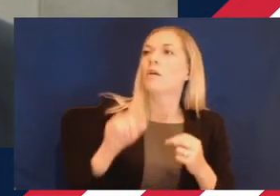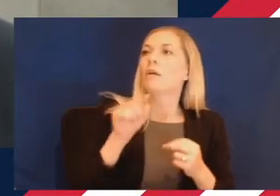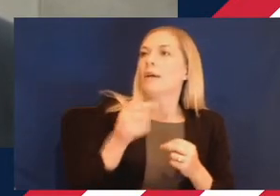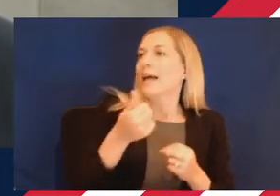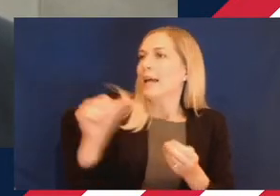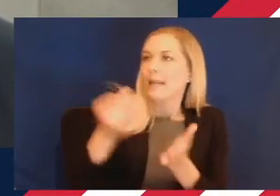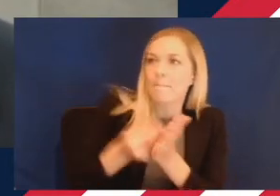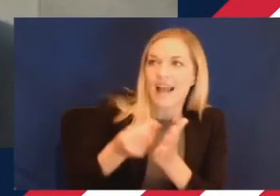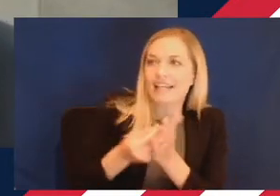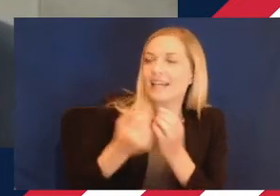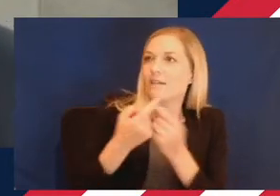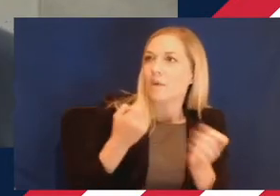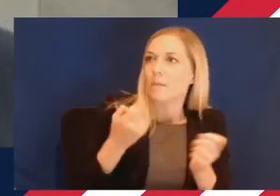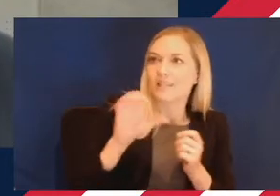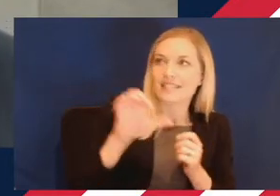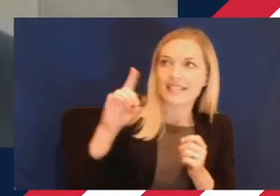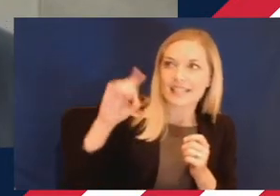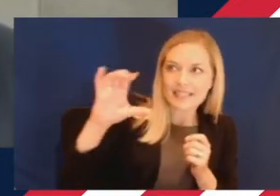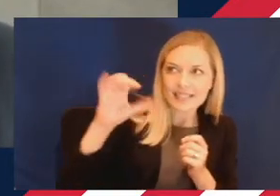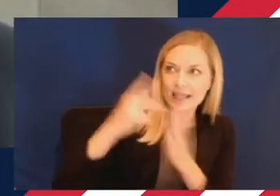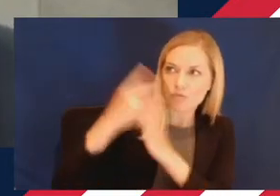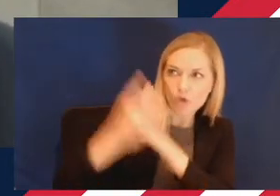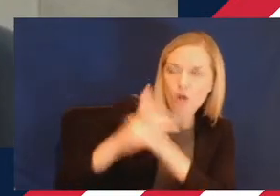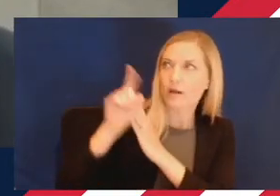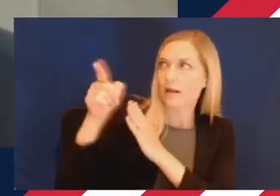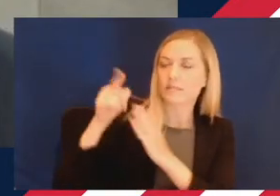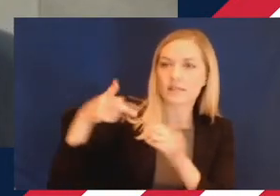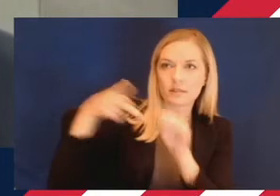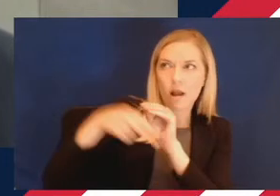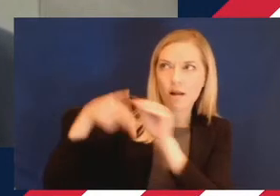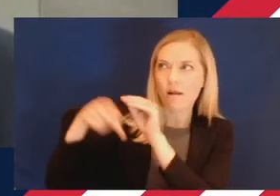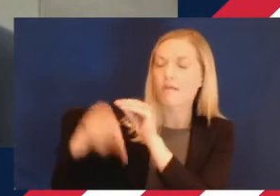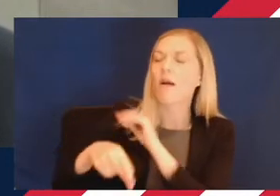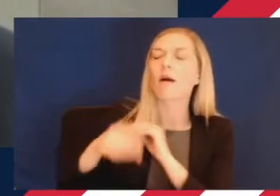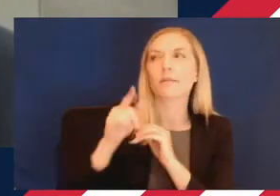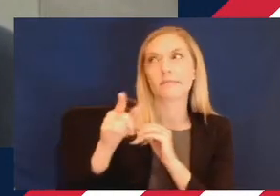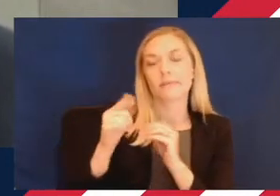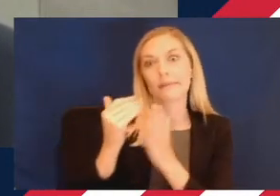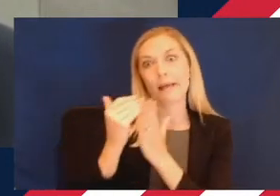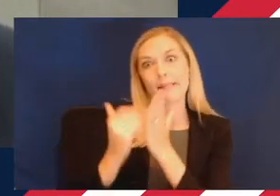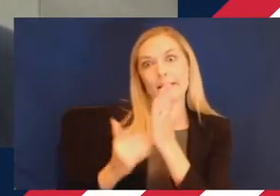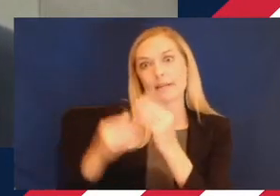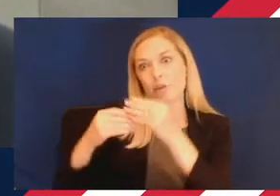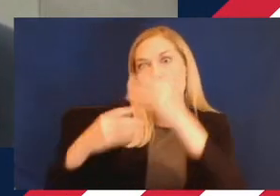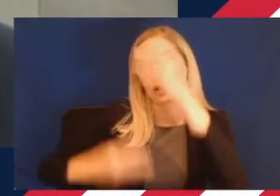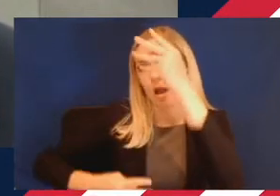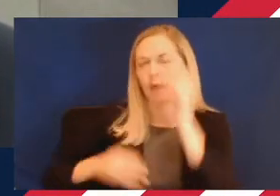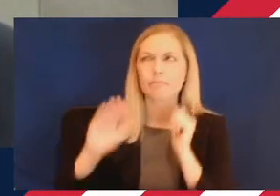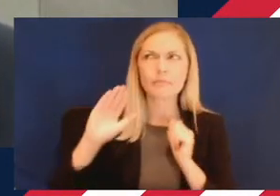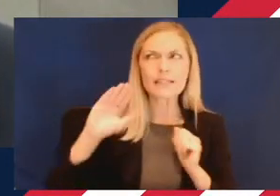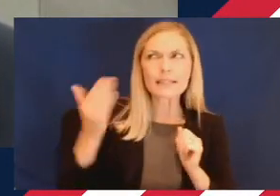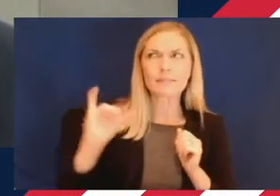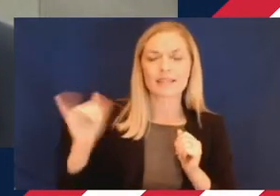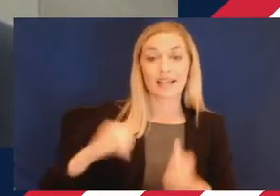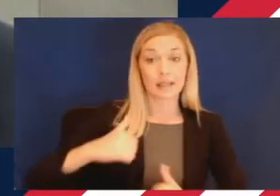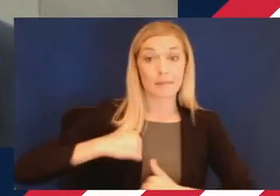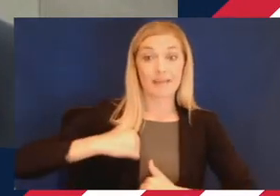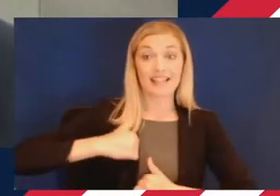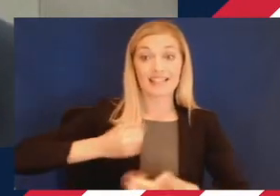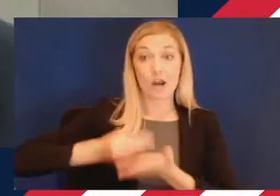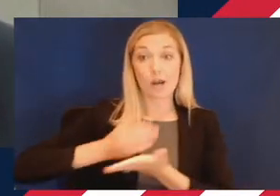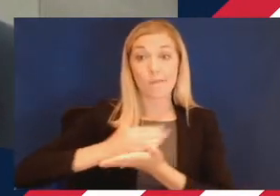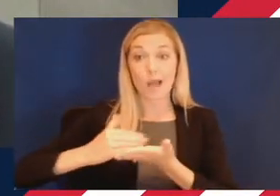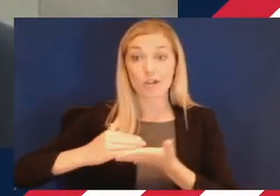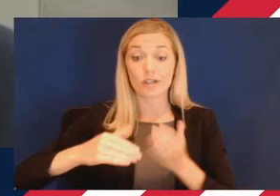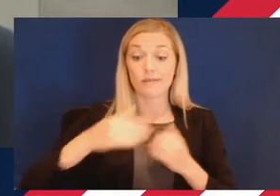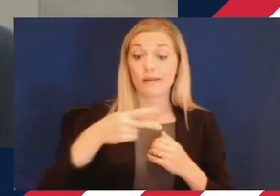on. And, it seems like scaling up the military budget and the Pentagon seems to be the only